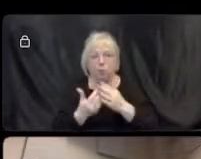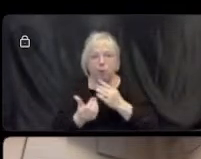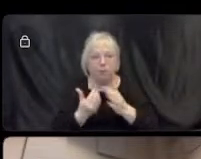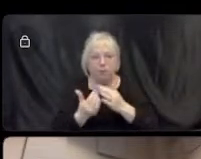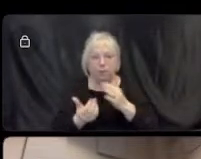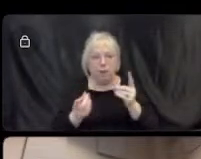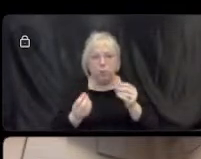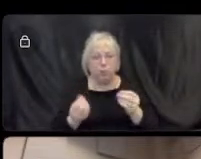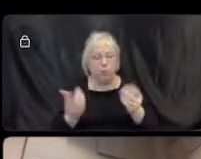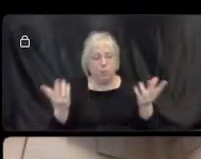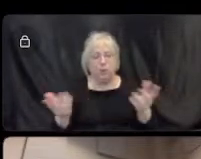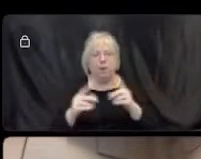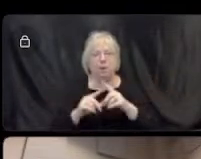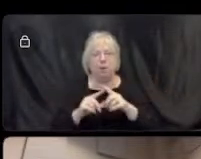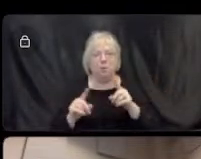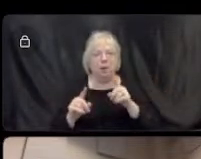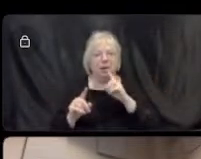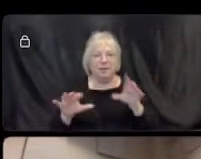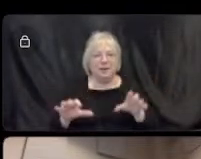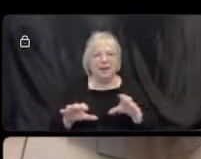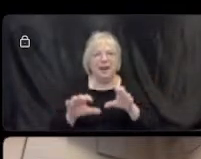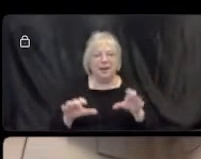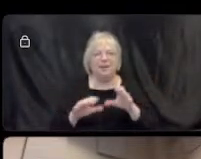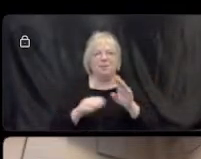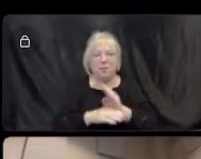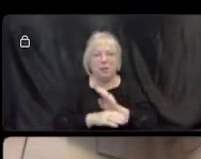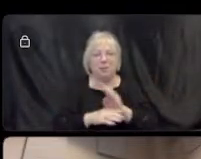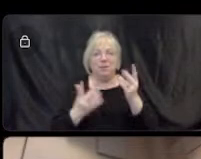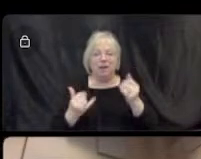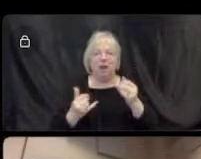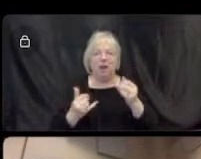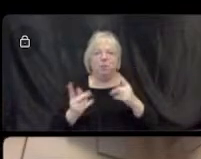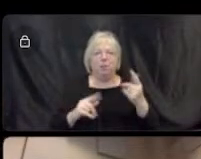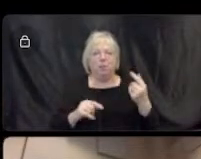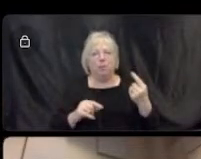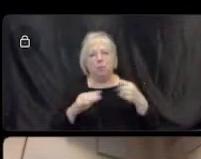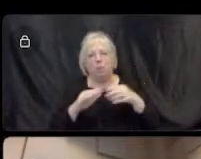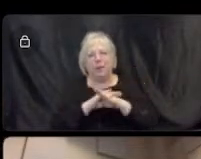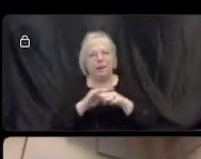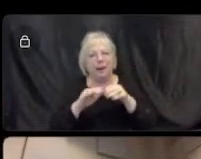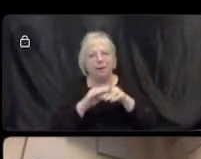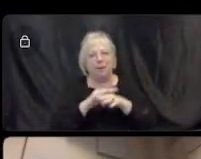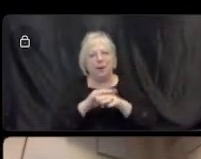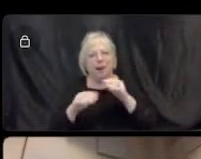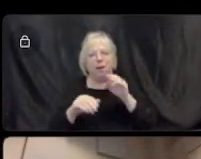do, but it's an active operation, and there's people in and out of there all the time.